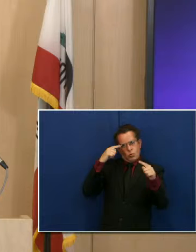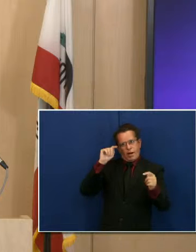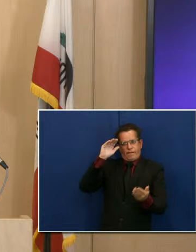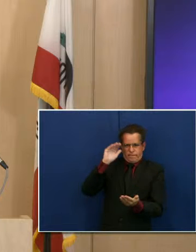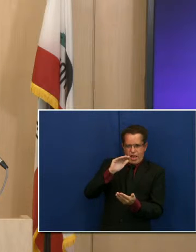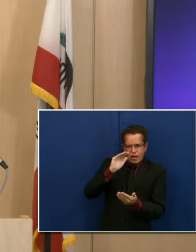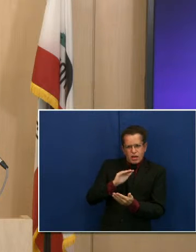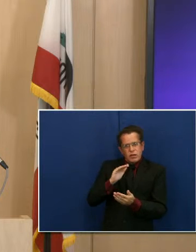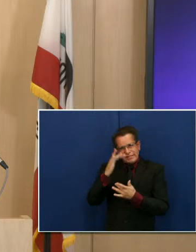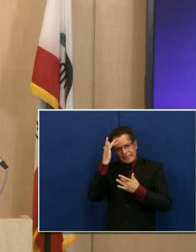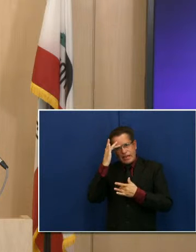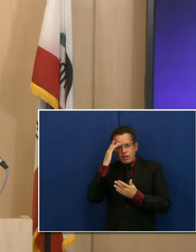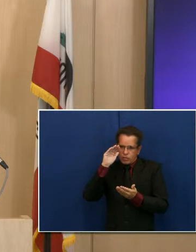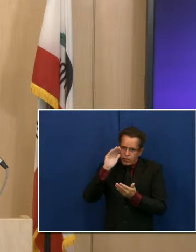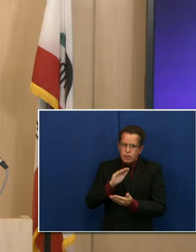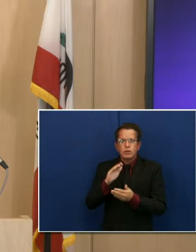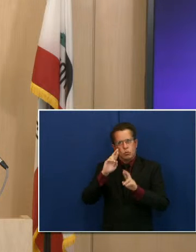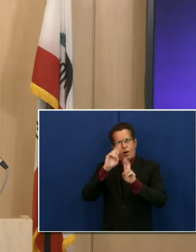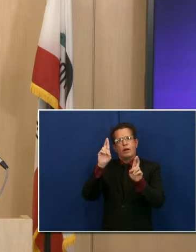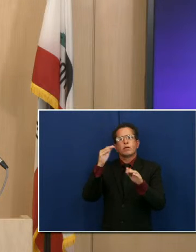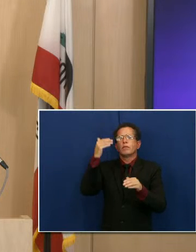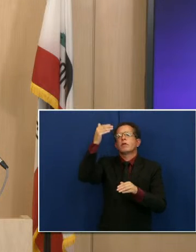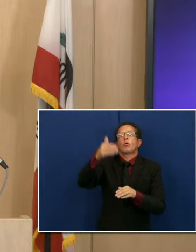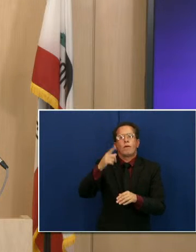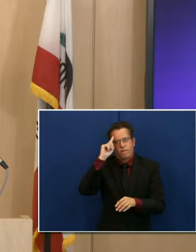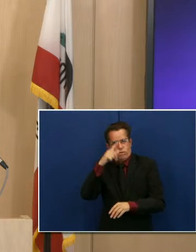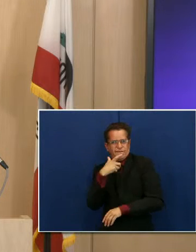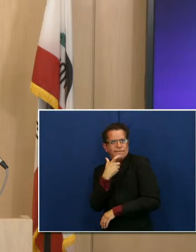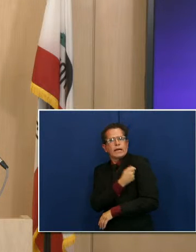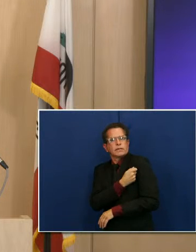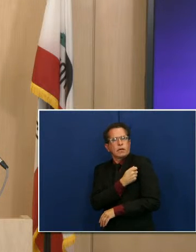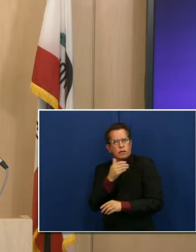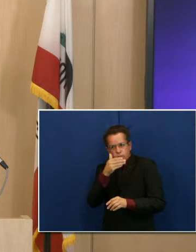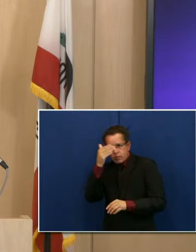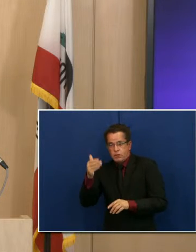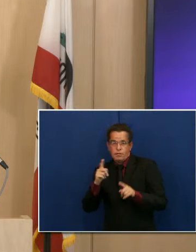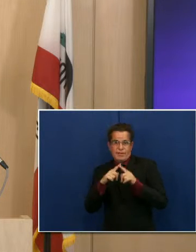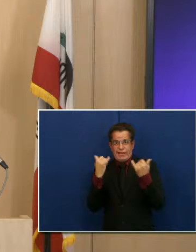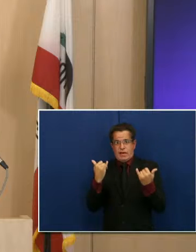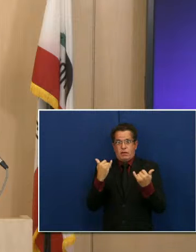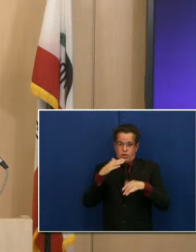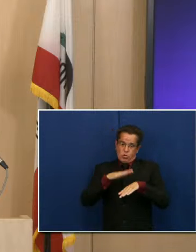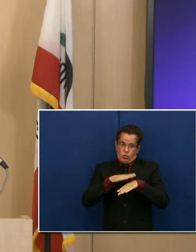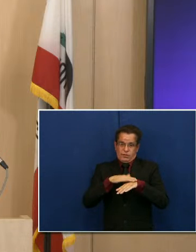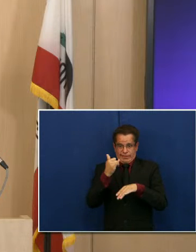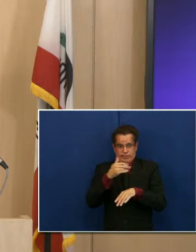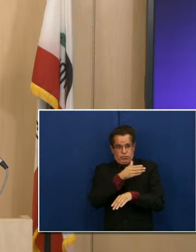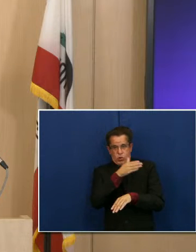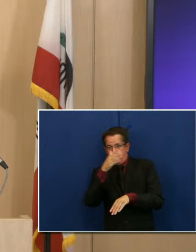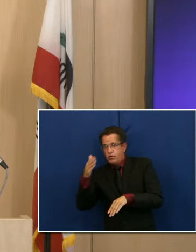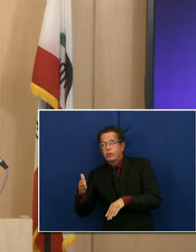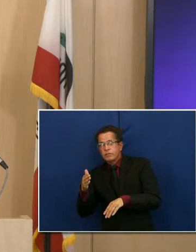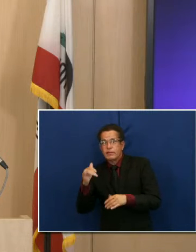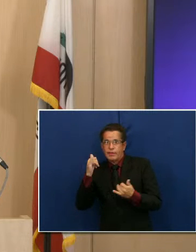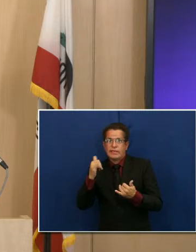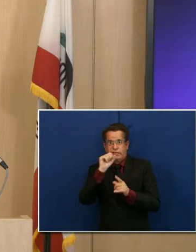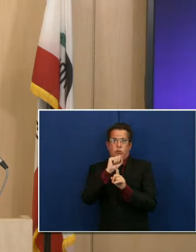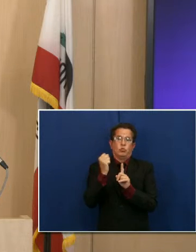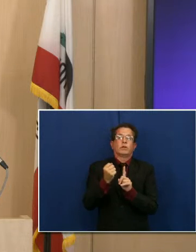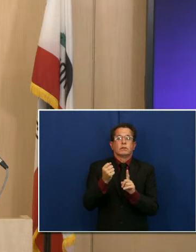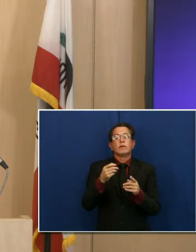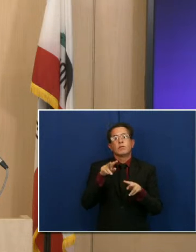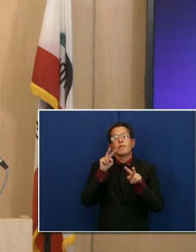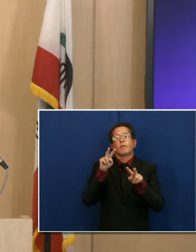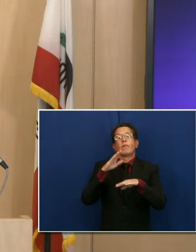numbers and vaccine distributions and our planning for rebuilding and recovering. But we have to face the situation in front of us today. I'm going to strip down the